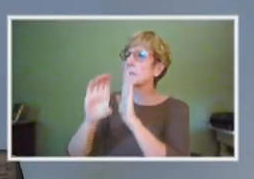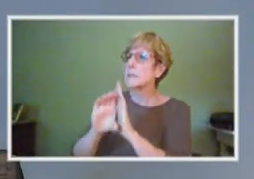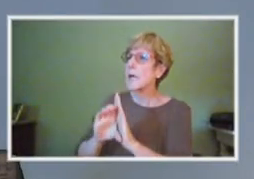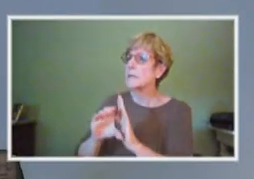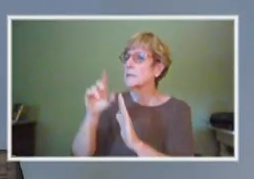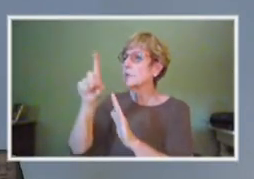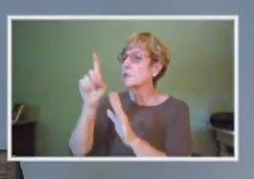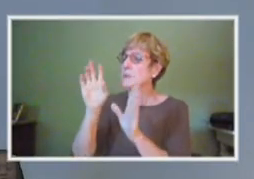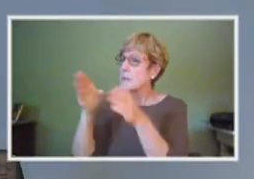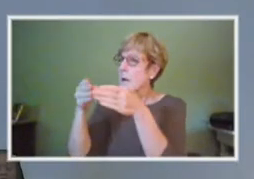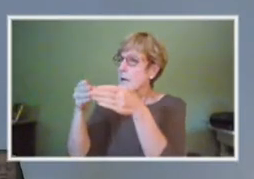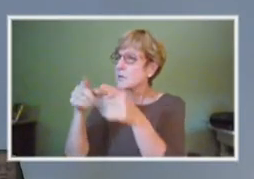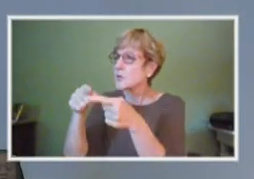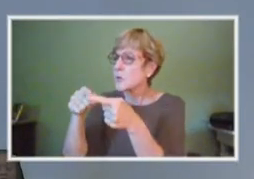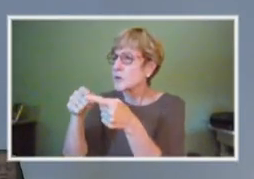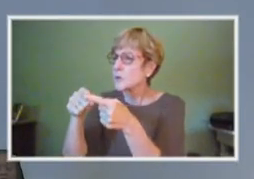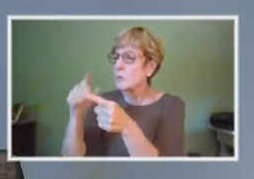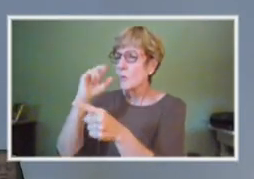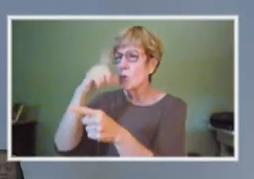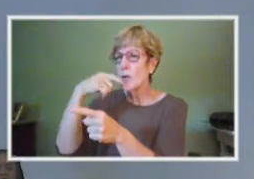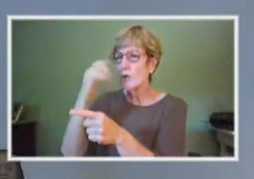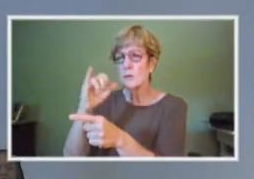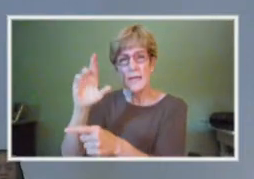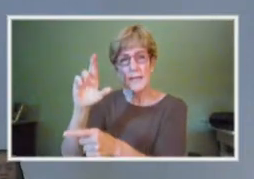concentration of what looked like crime.